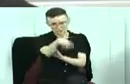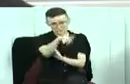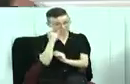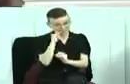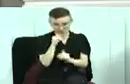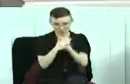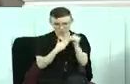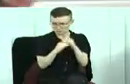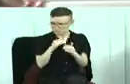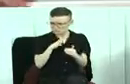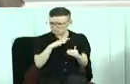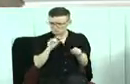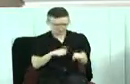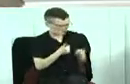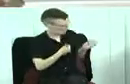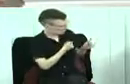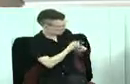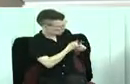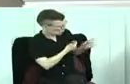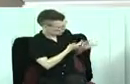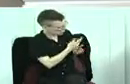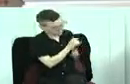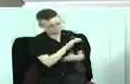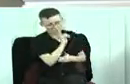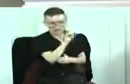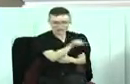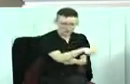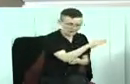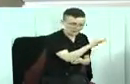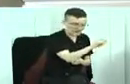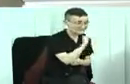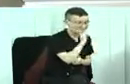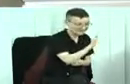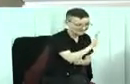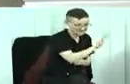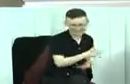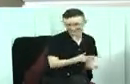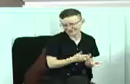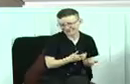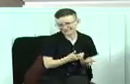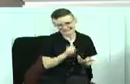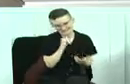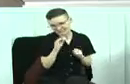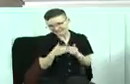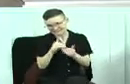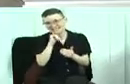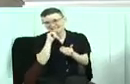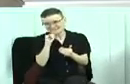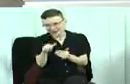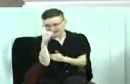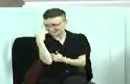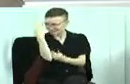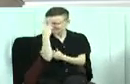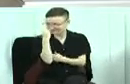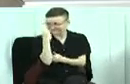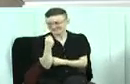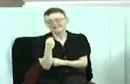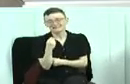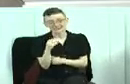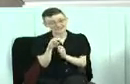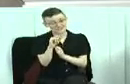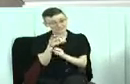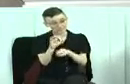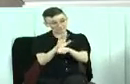do have the self-serve station, or go to a station other than Ben, and you'll definitely not get caught on camera for that. The documentary is